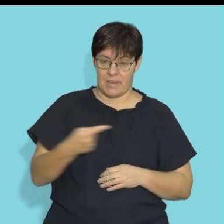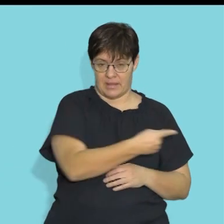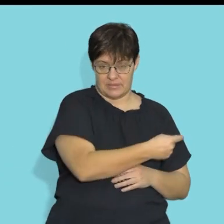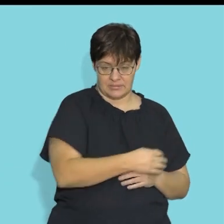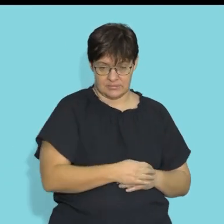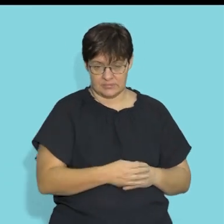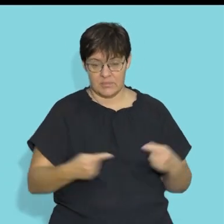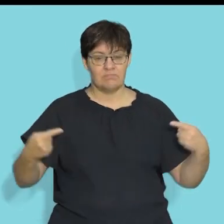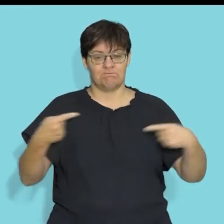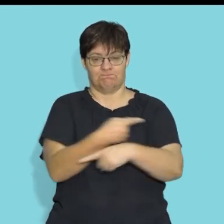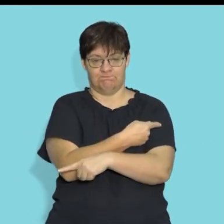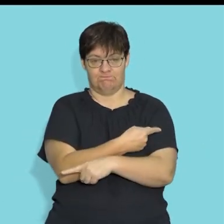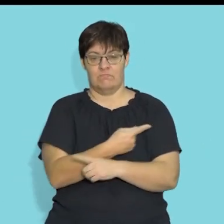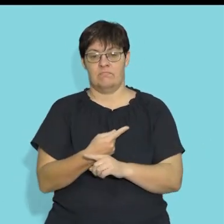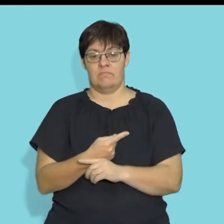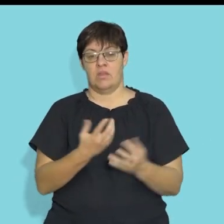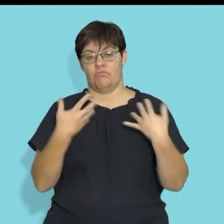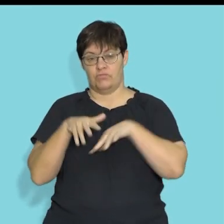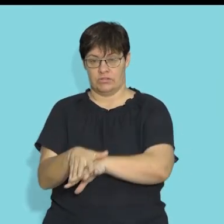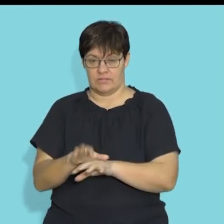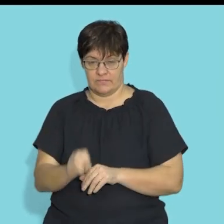the reverse reaction.